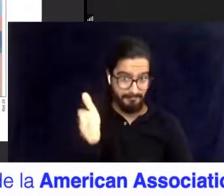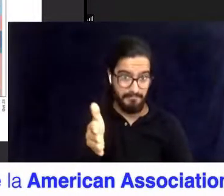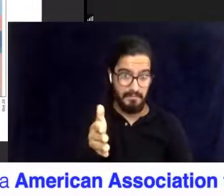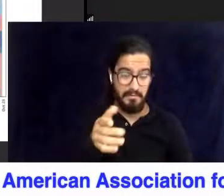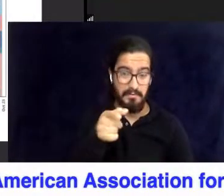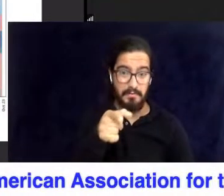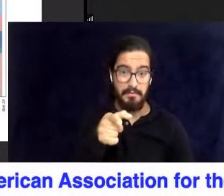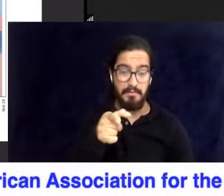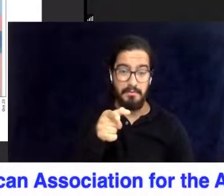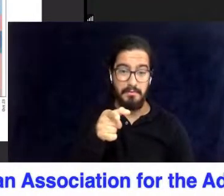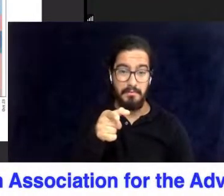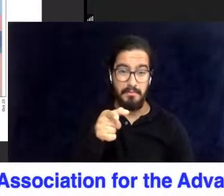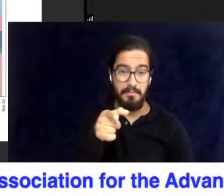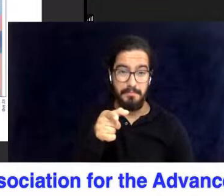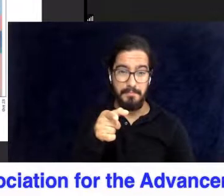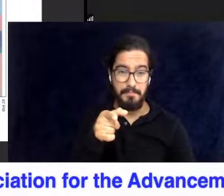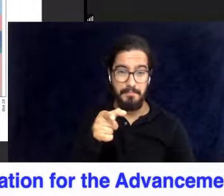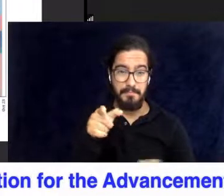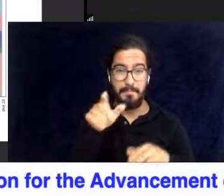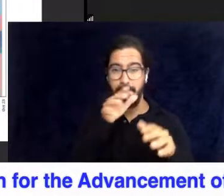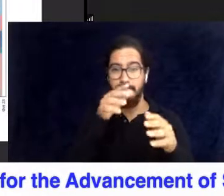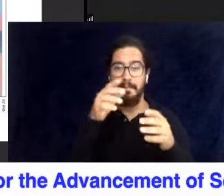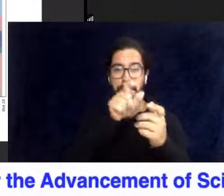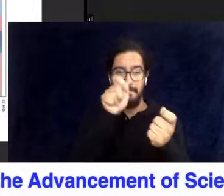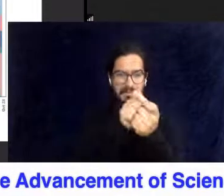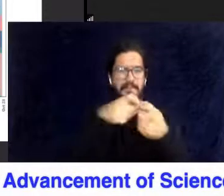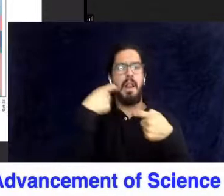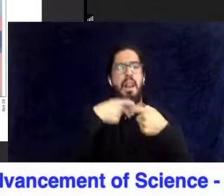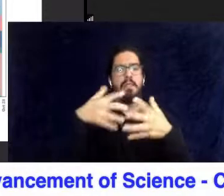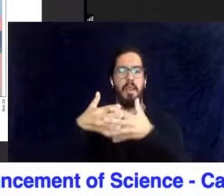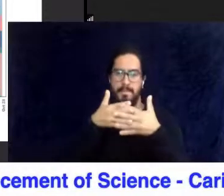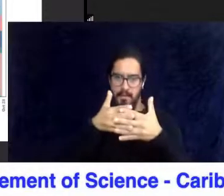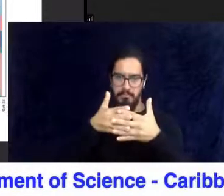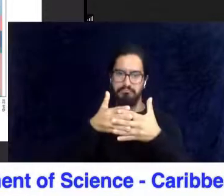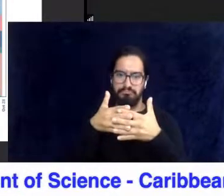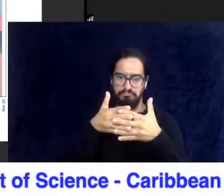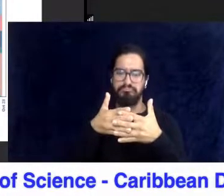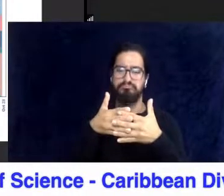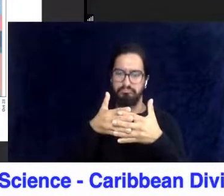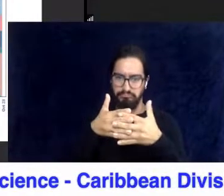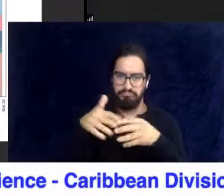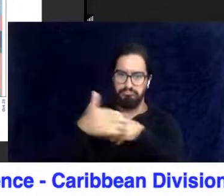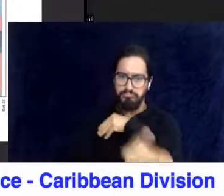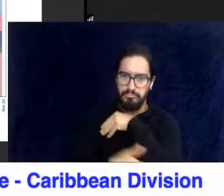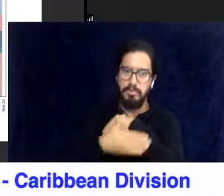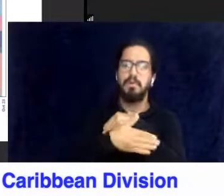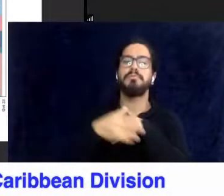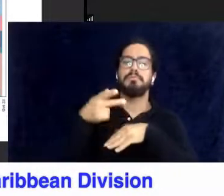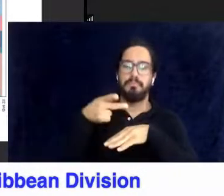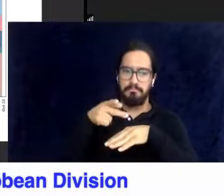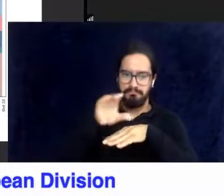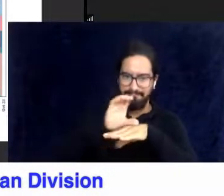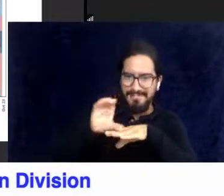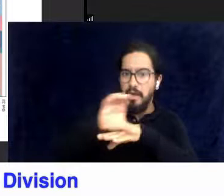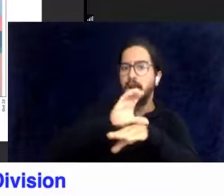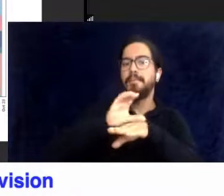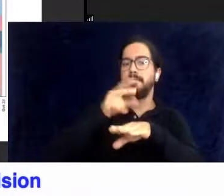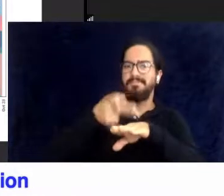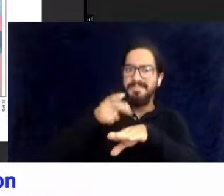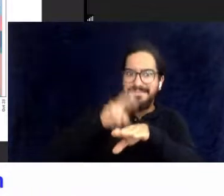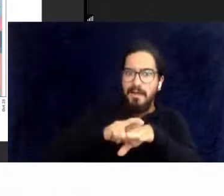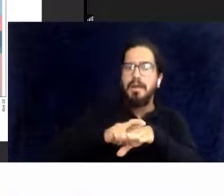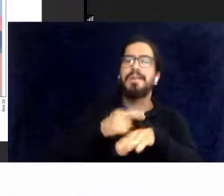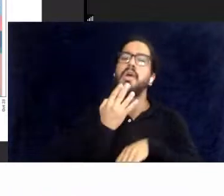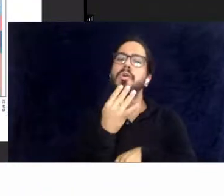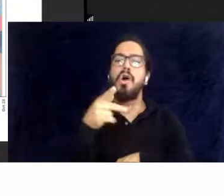focusing on the Latin Caribbean countries, Puerto Rico is represented in the peach, and cases